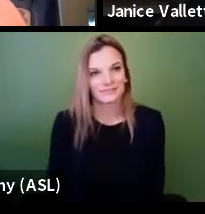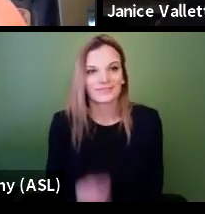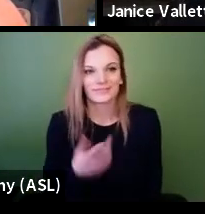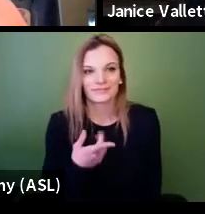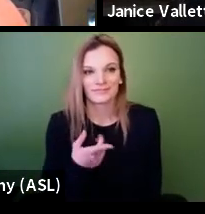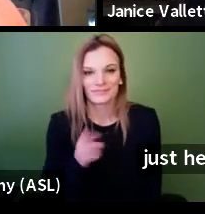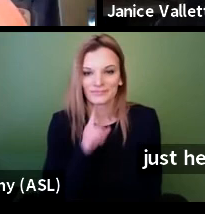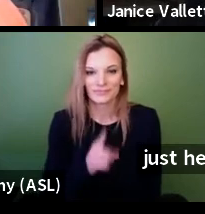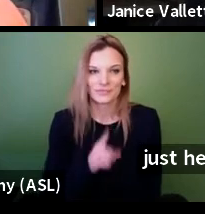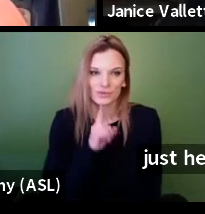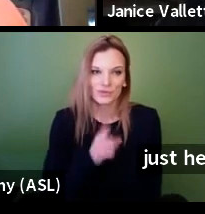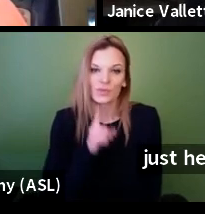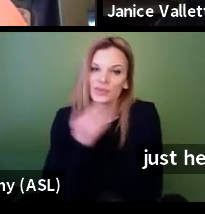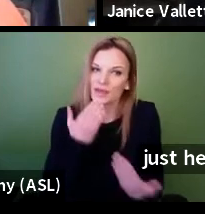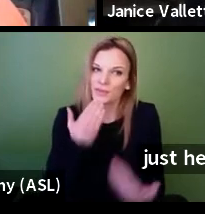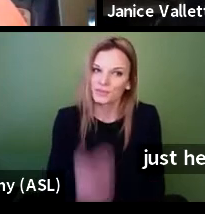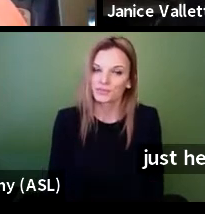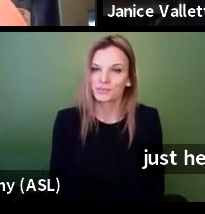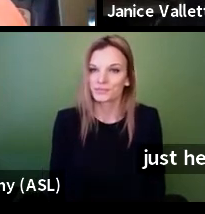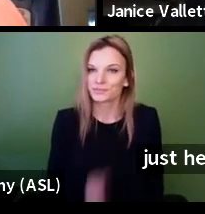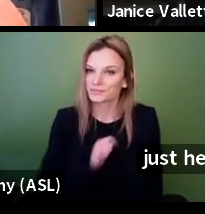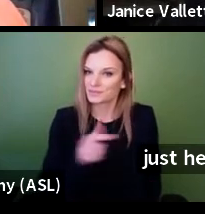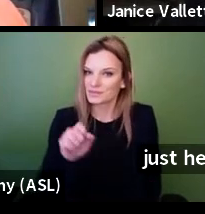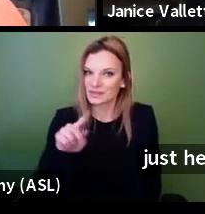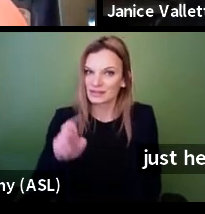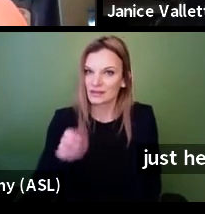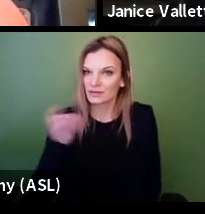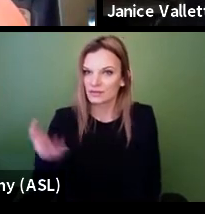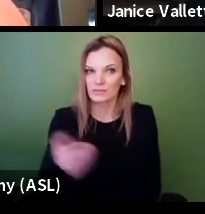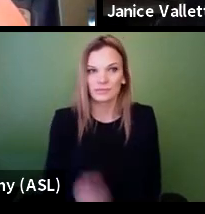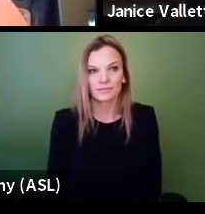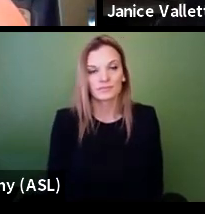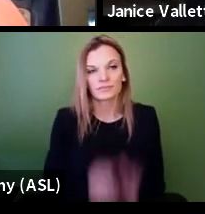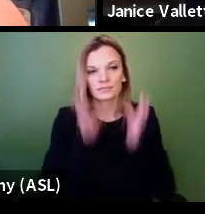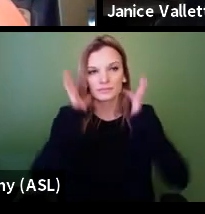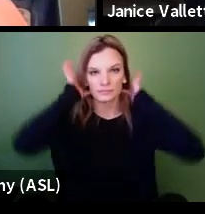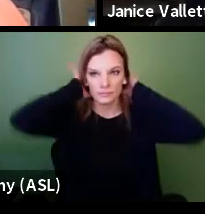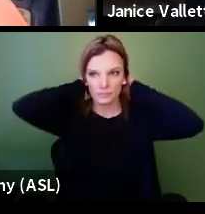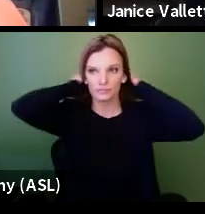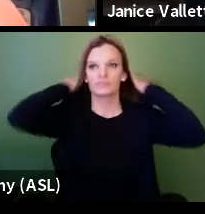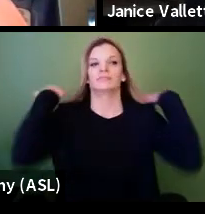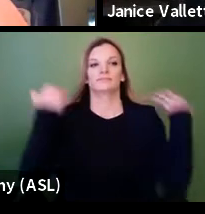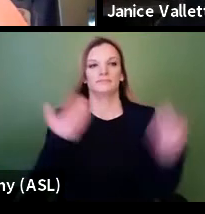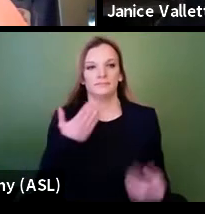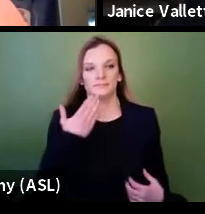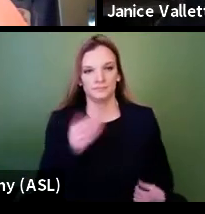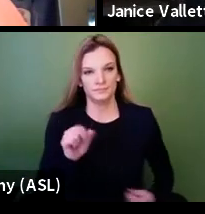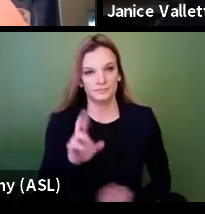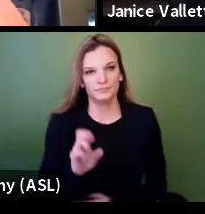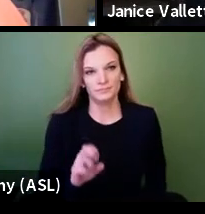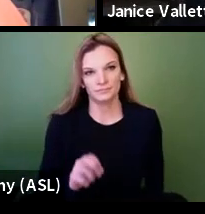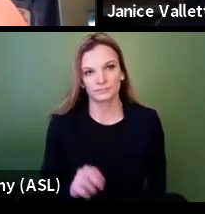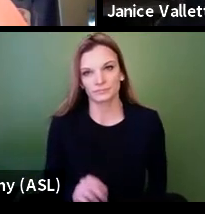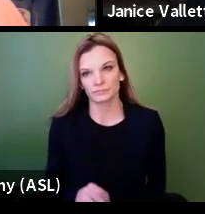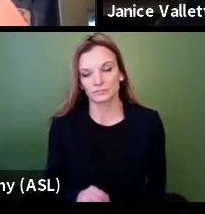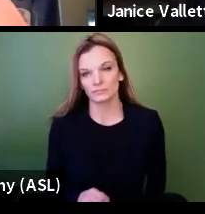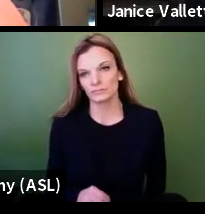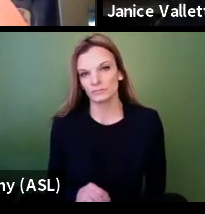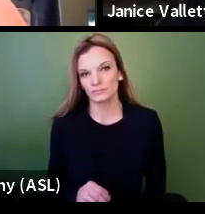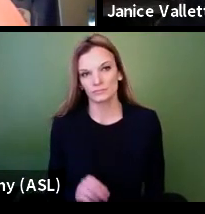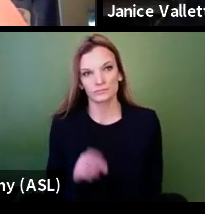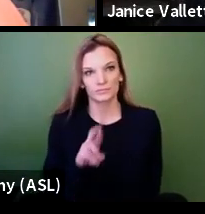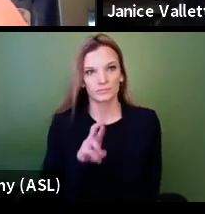member. So thank you. And back to you, Steve. Thank you, Sue. Richard, drawing